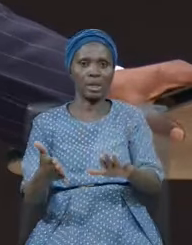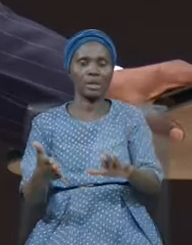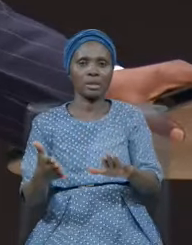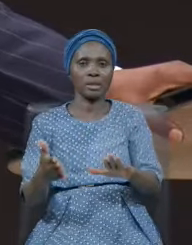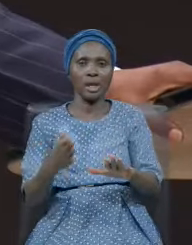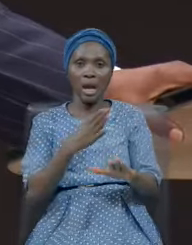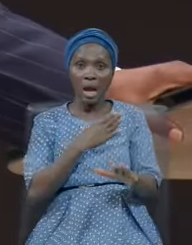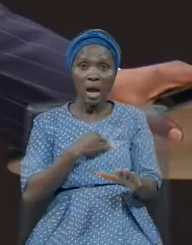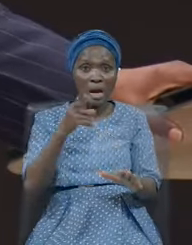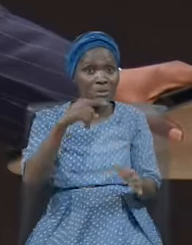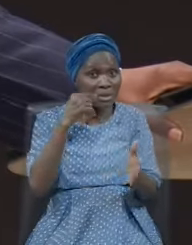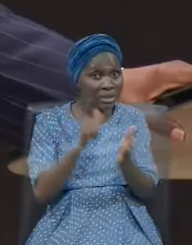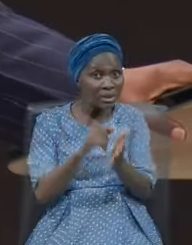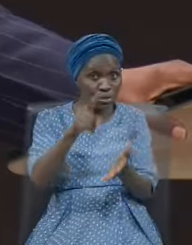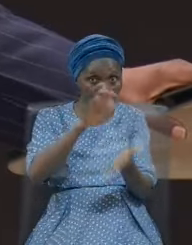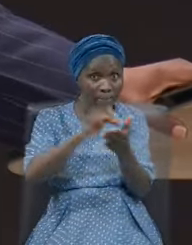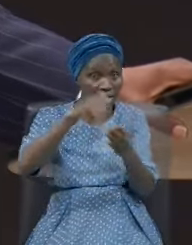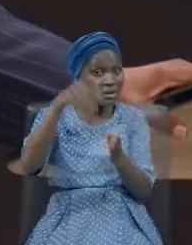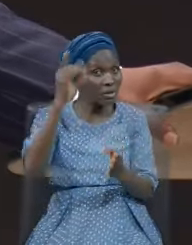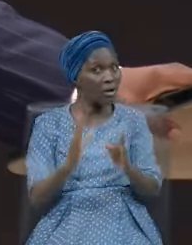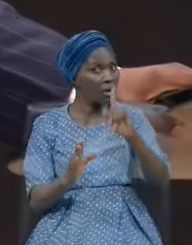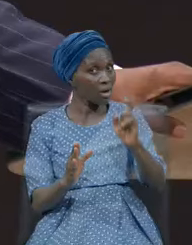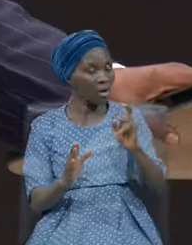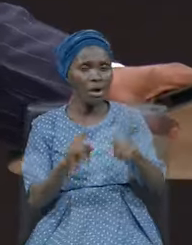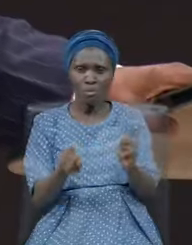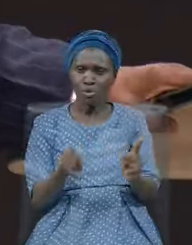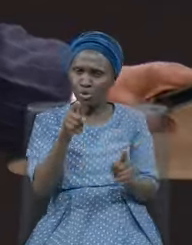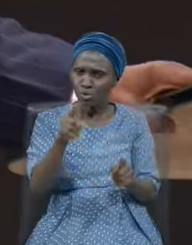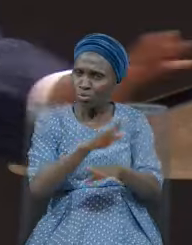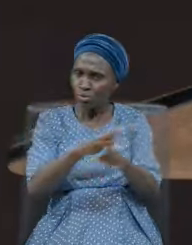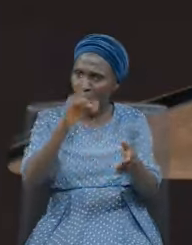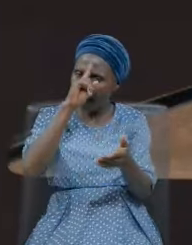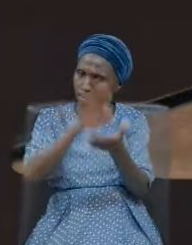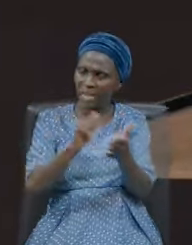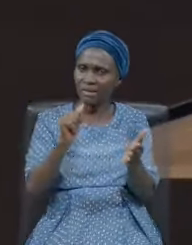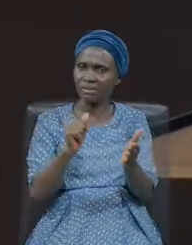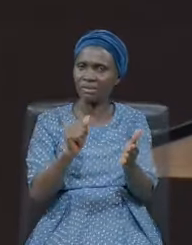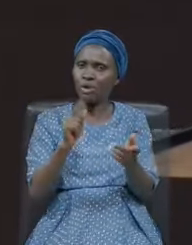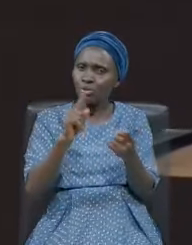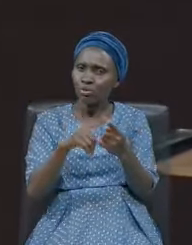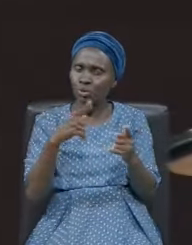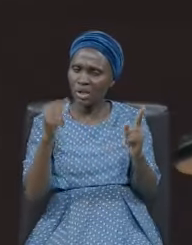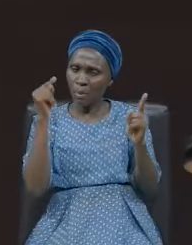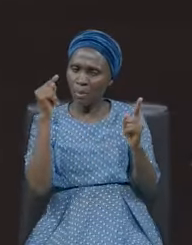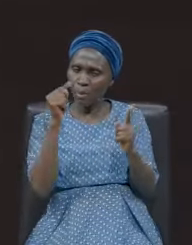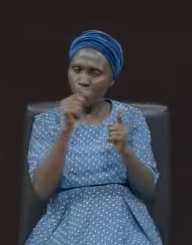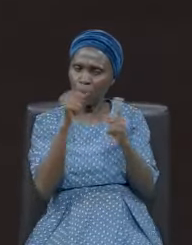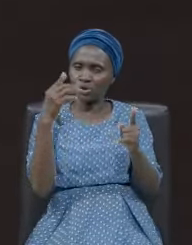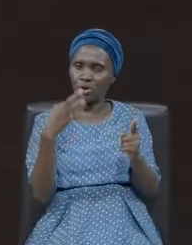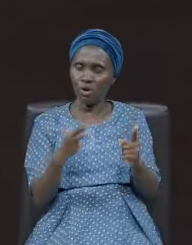you said you believe in God, but you didn't believe to the point of having